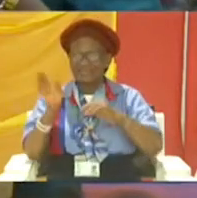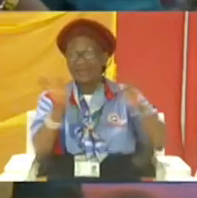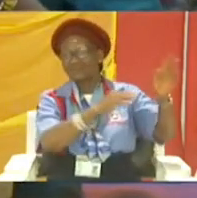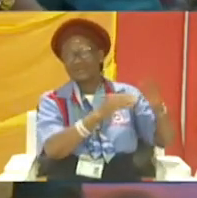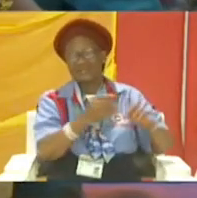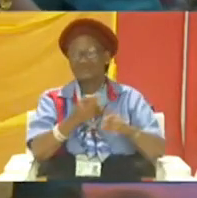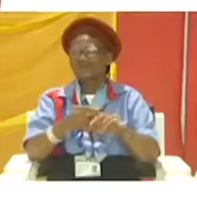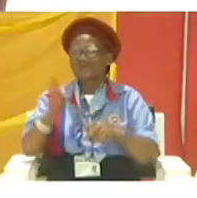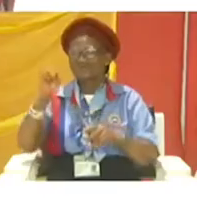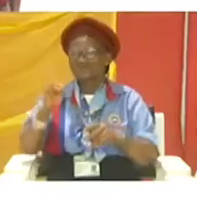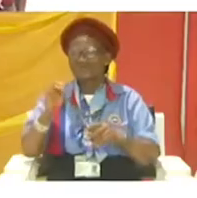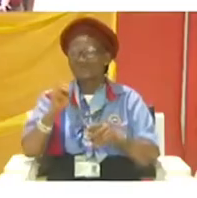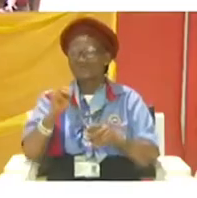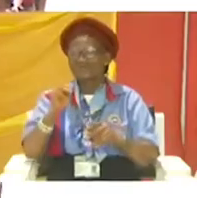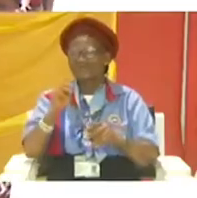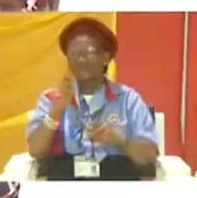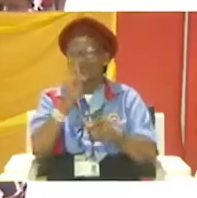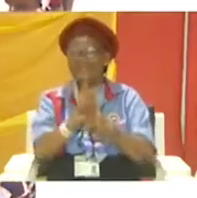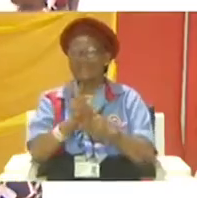Keep death away from them.